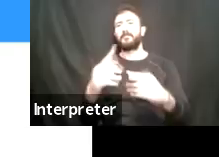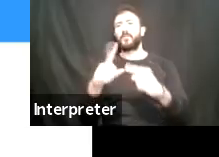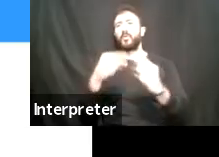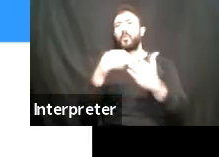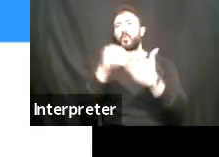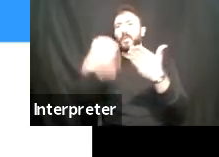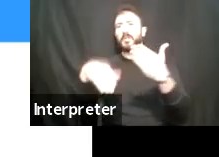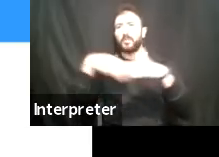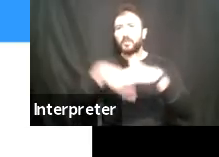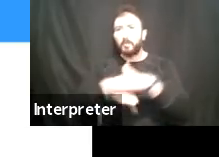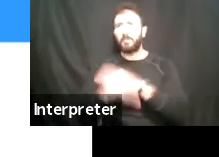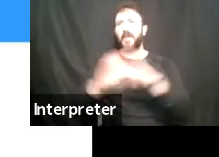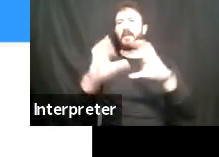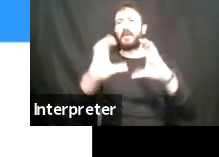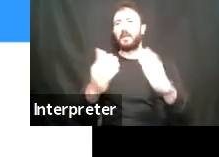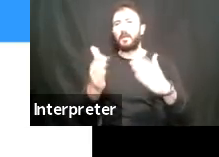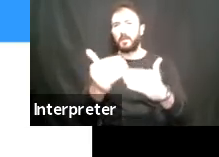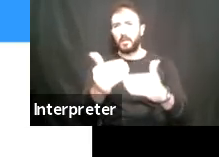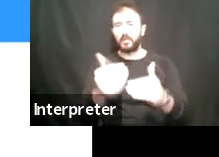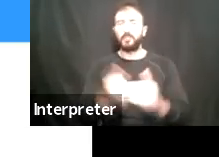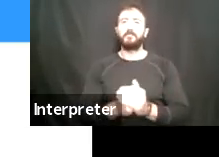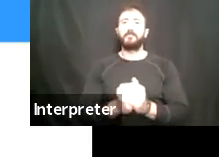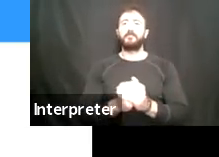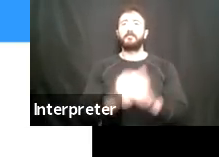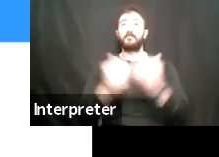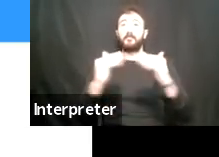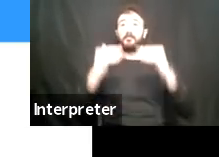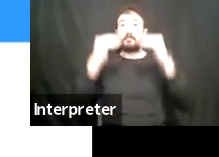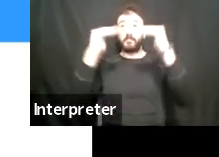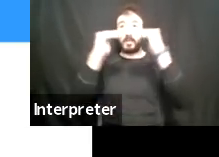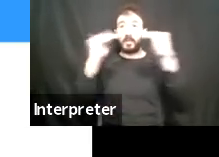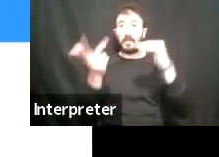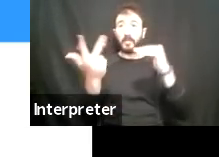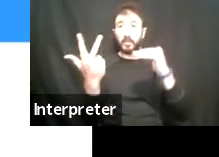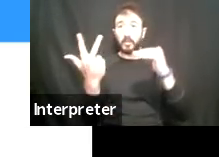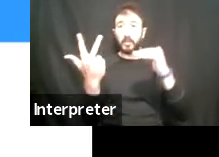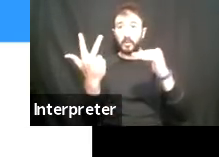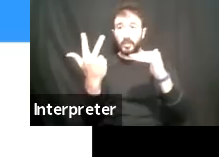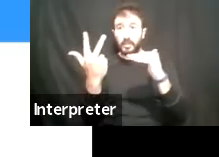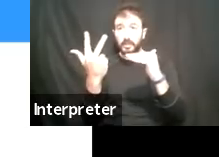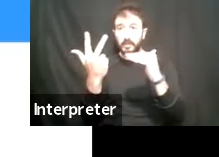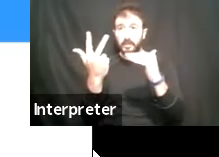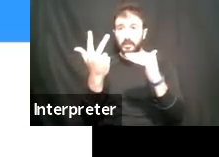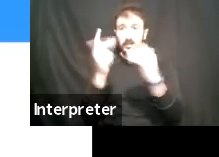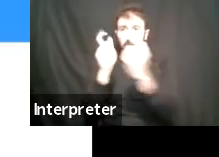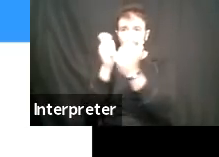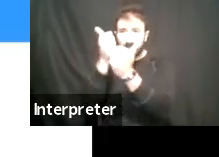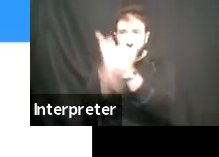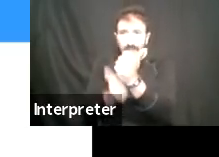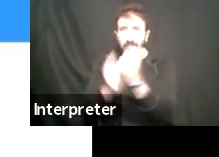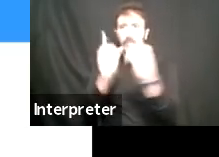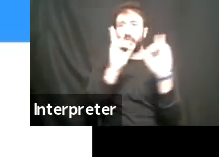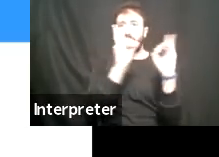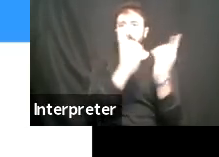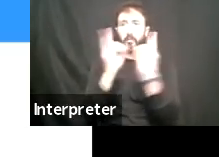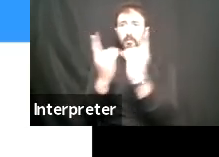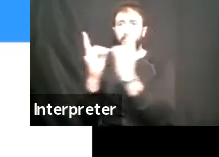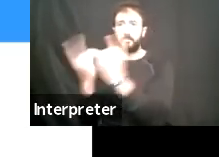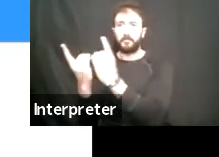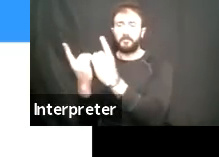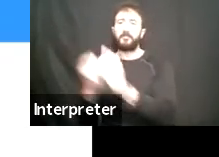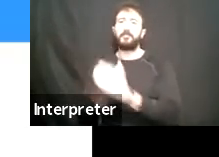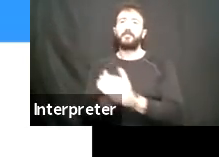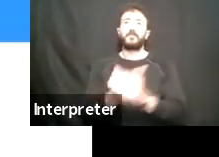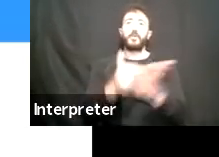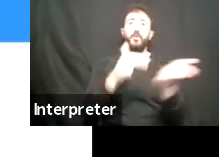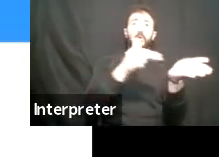And our level three training is really department specific. And so our nutrition services staff and our custodial staff have been working